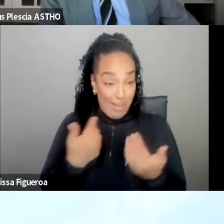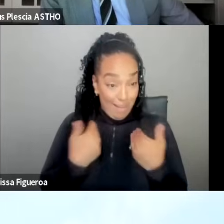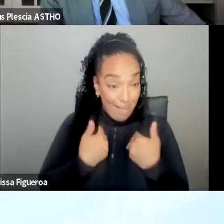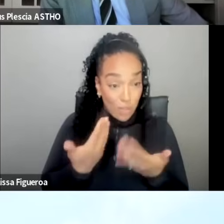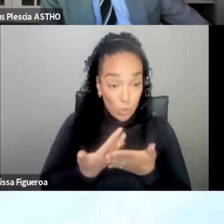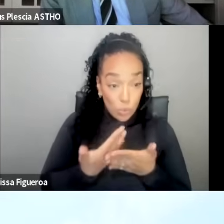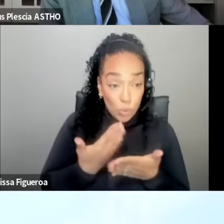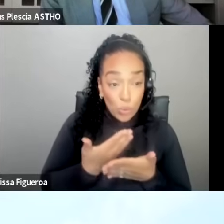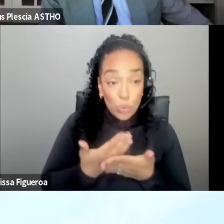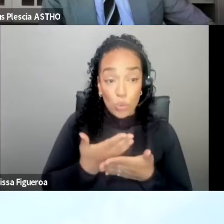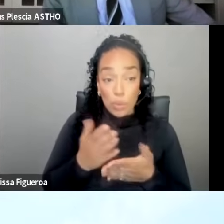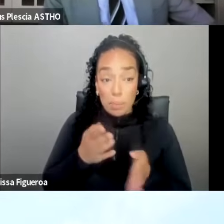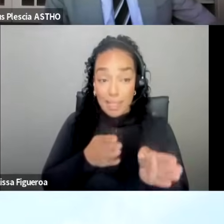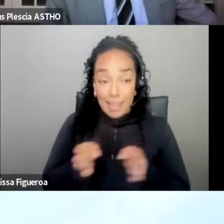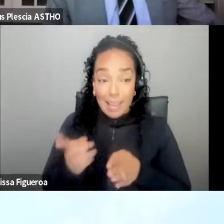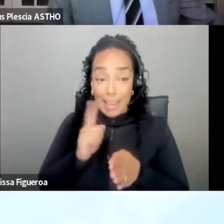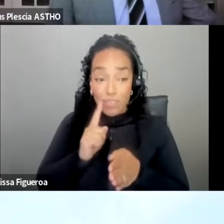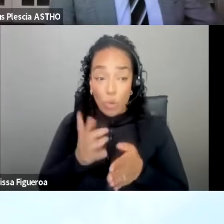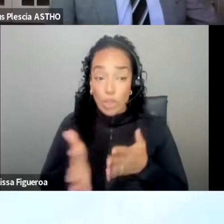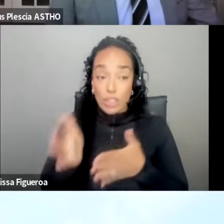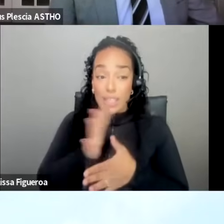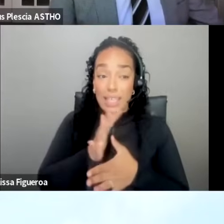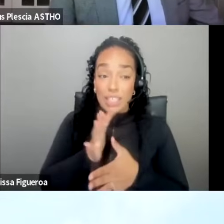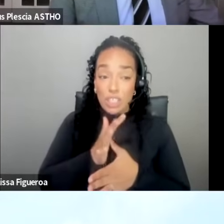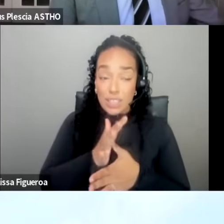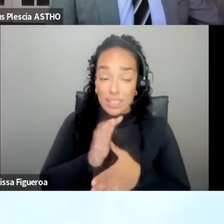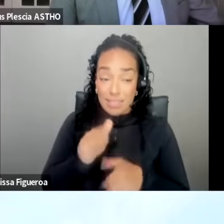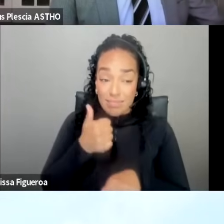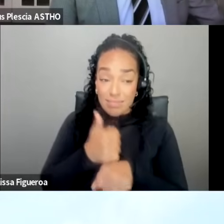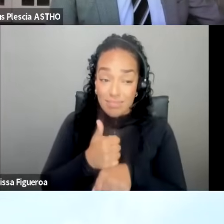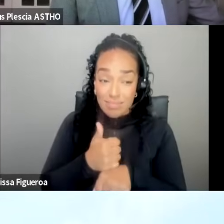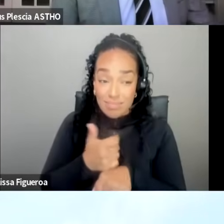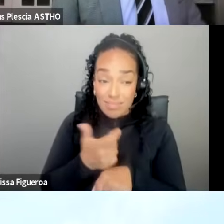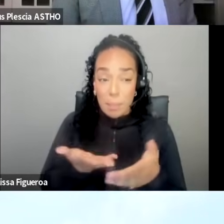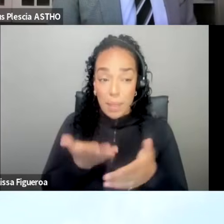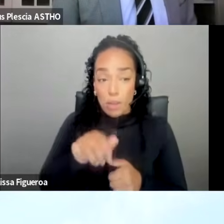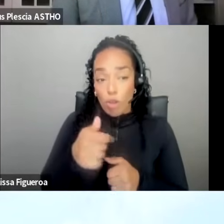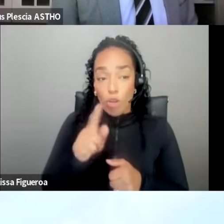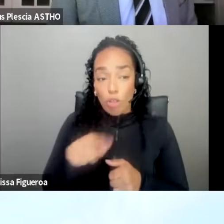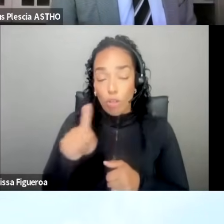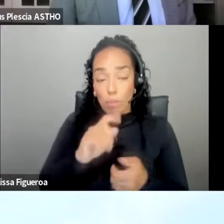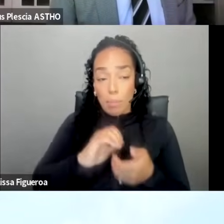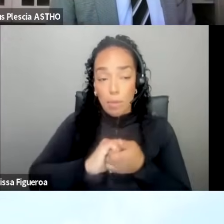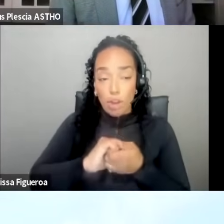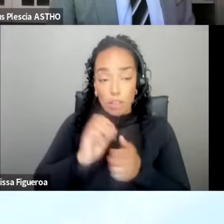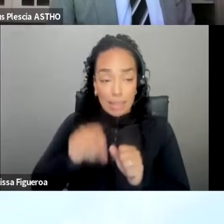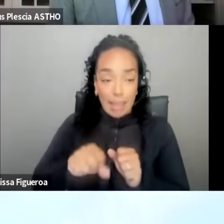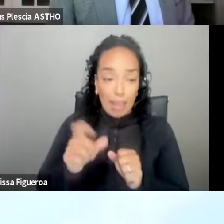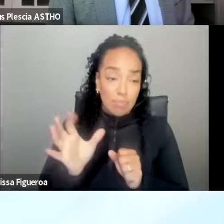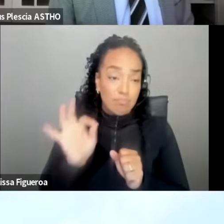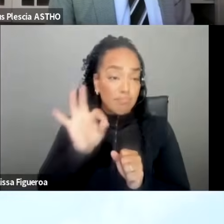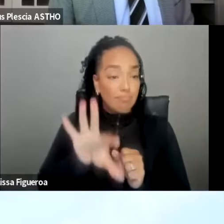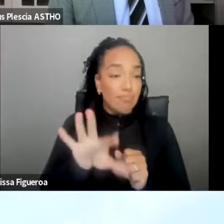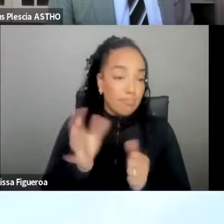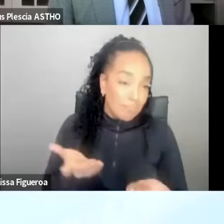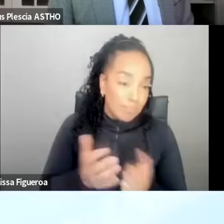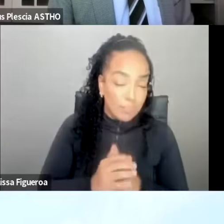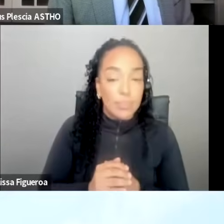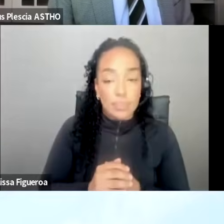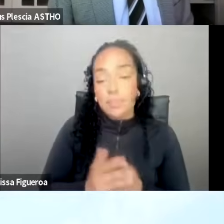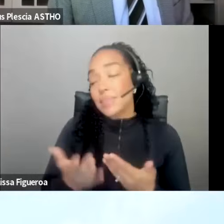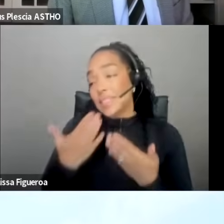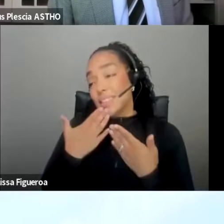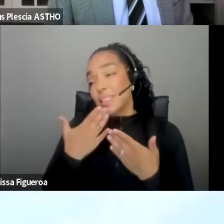in place? And that may be, something that other partners can chime in on as well. Sure. Thanks so much. Yeah, I think